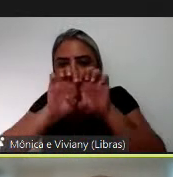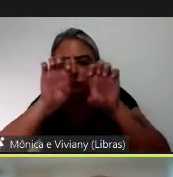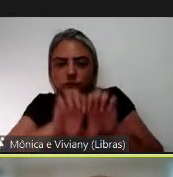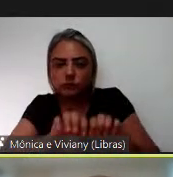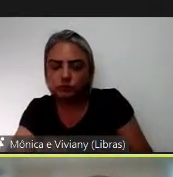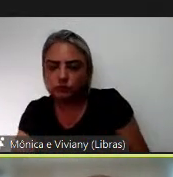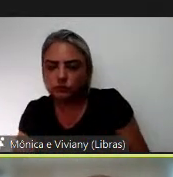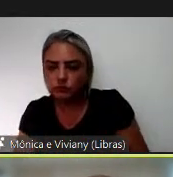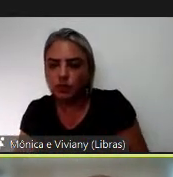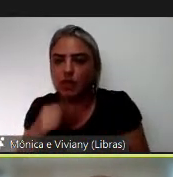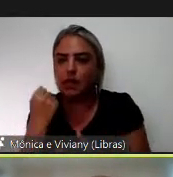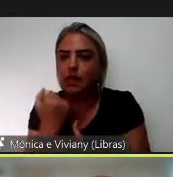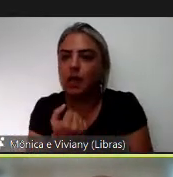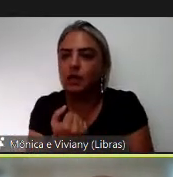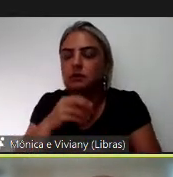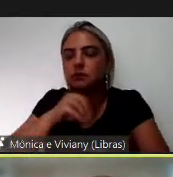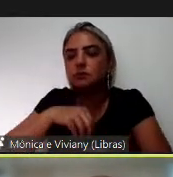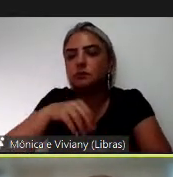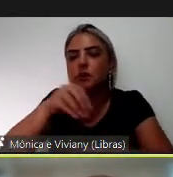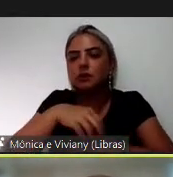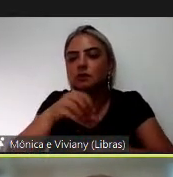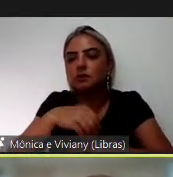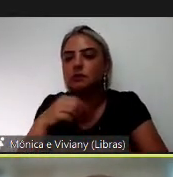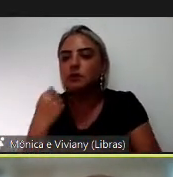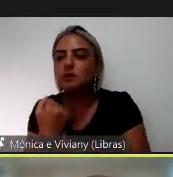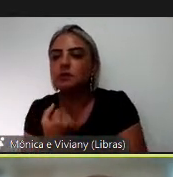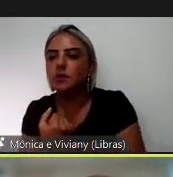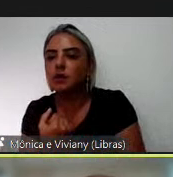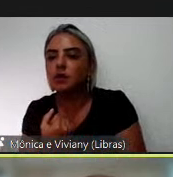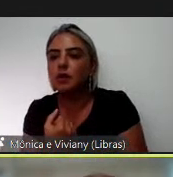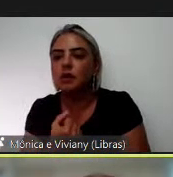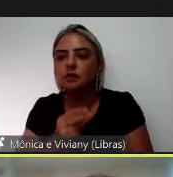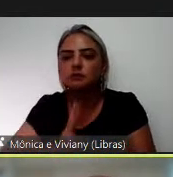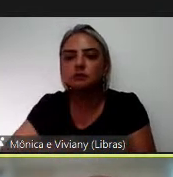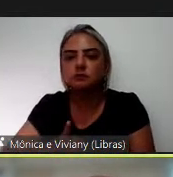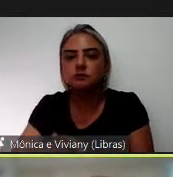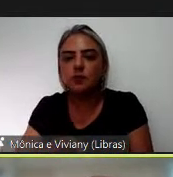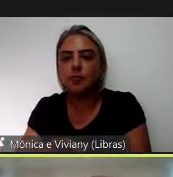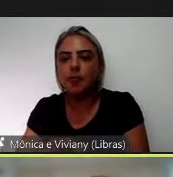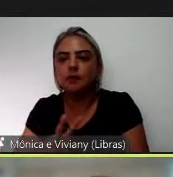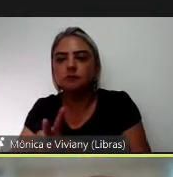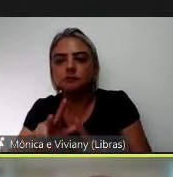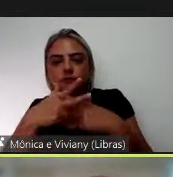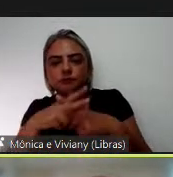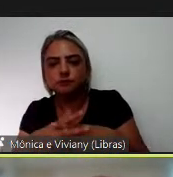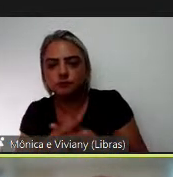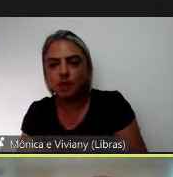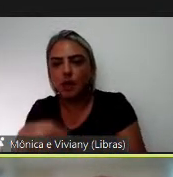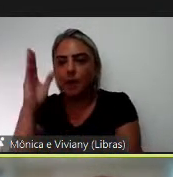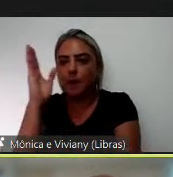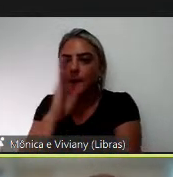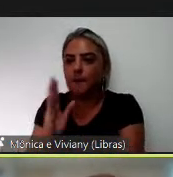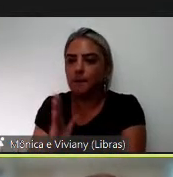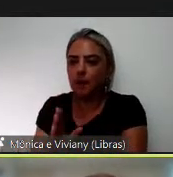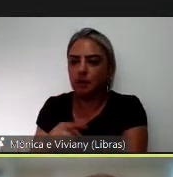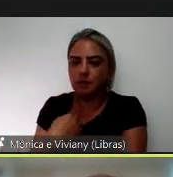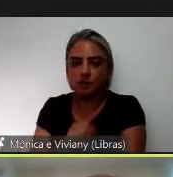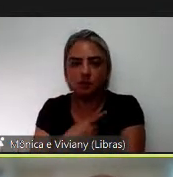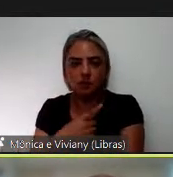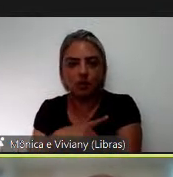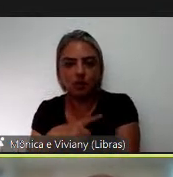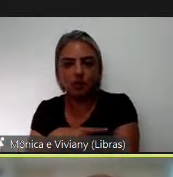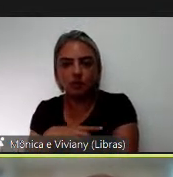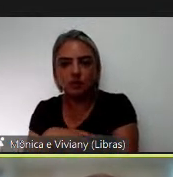some that in the structure is to make available daily basis the nutrition. So